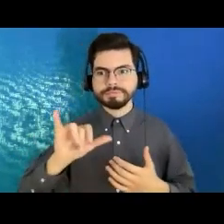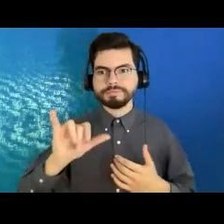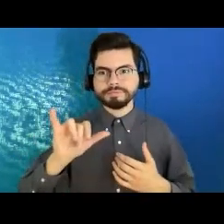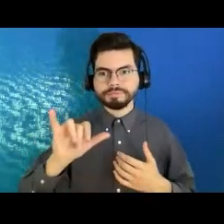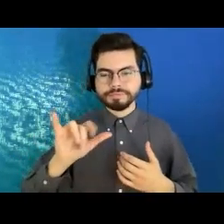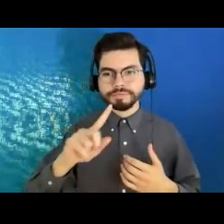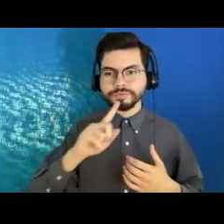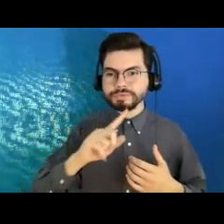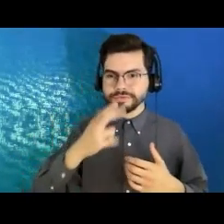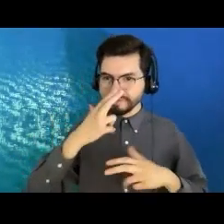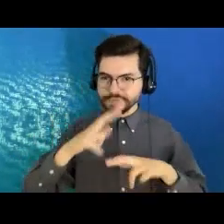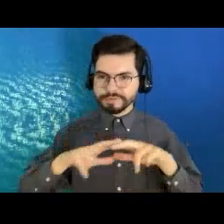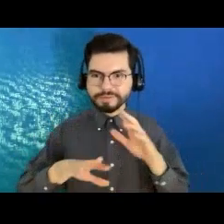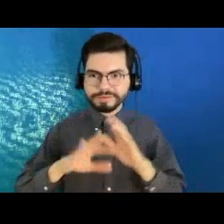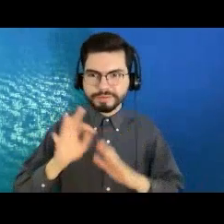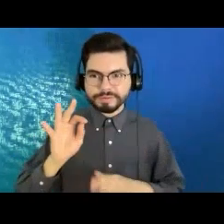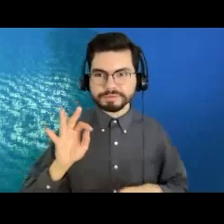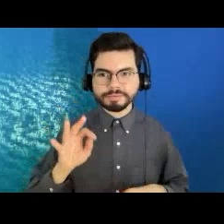was fun to find.